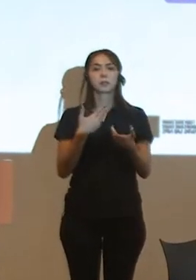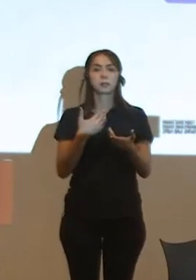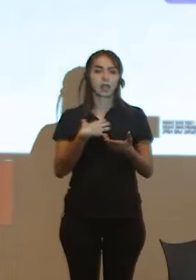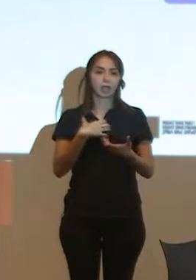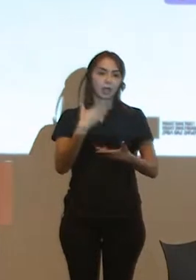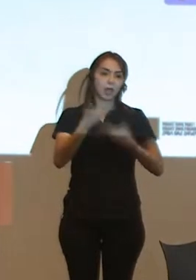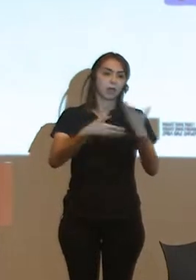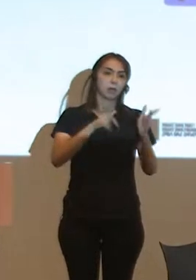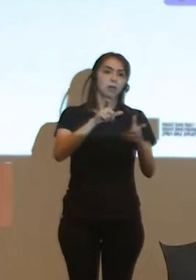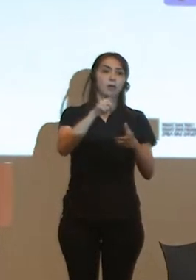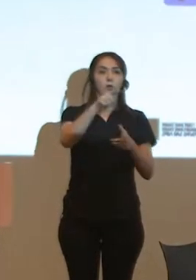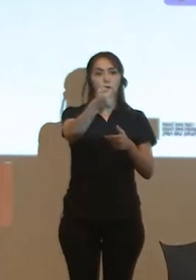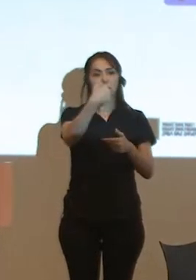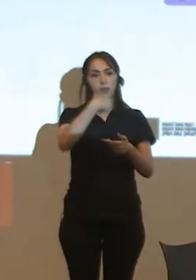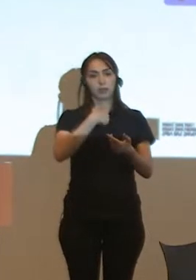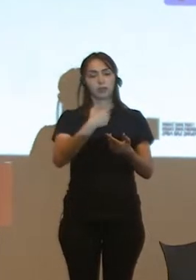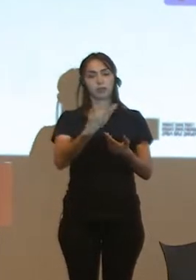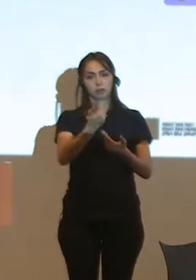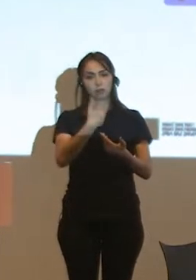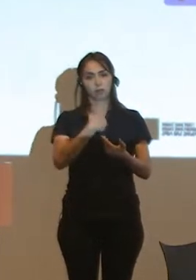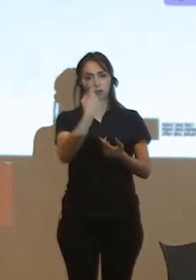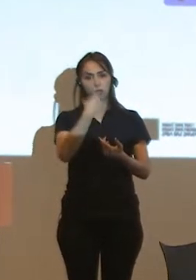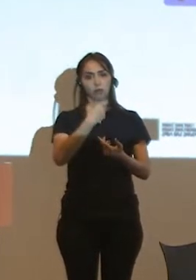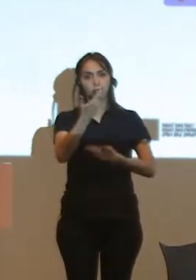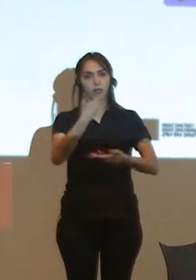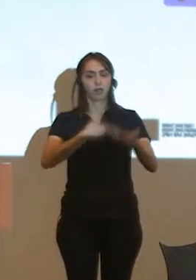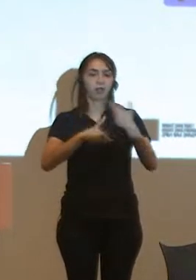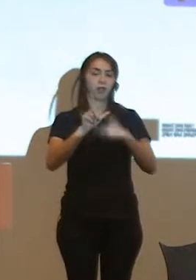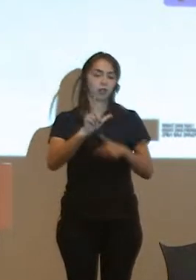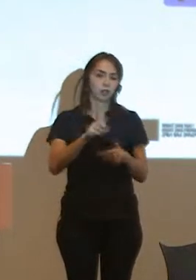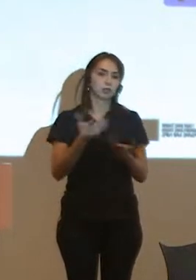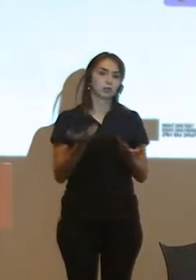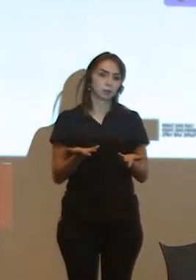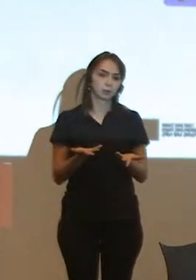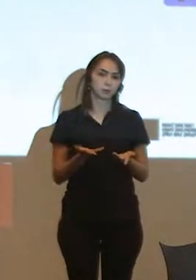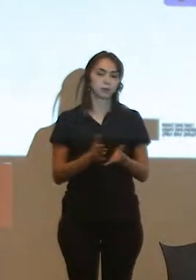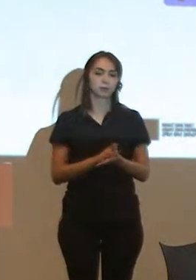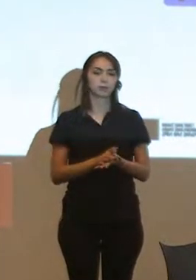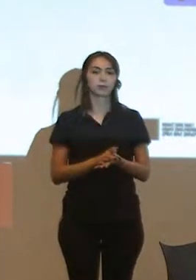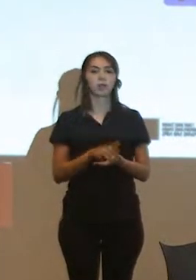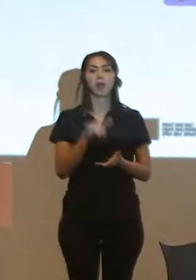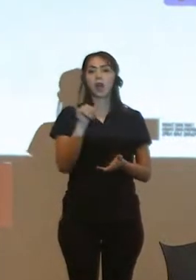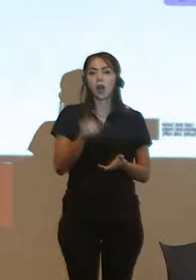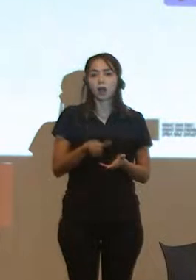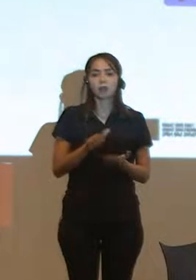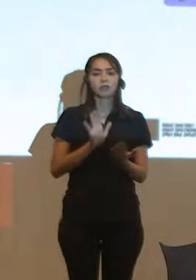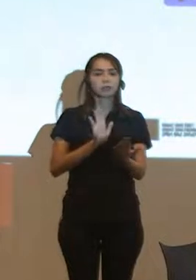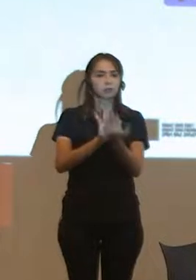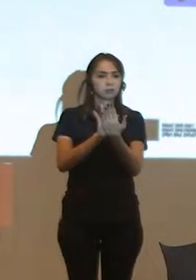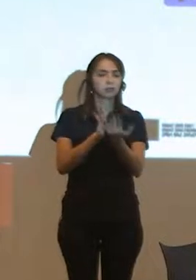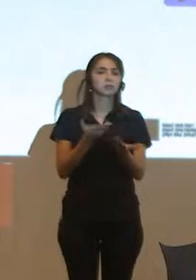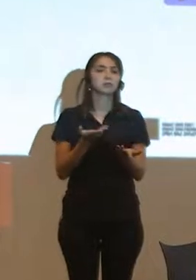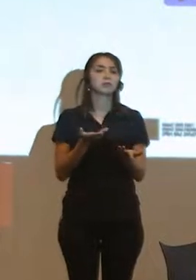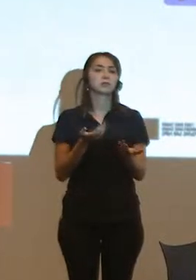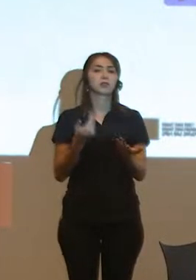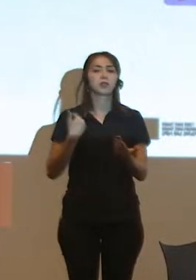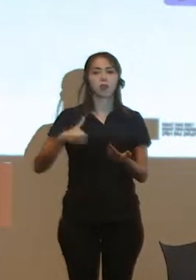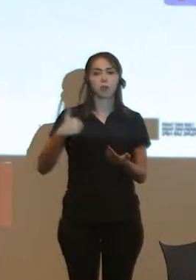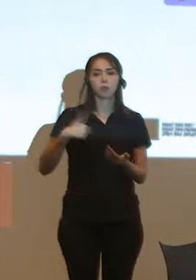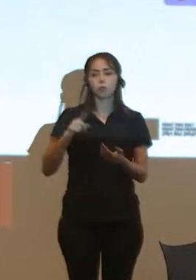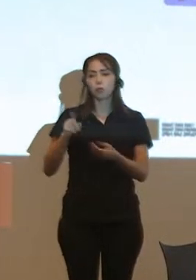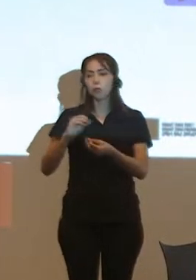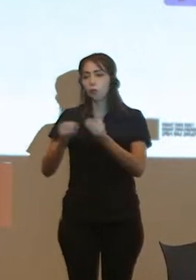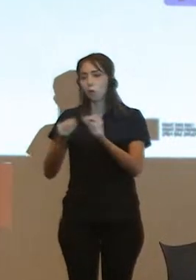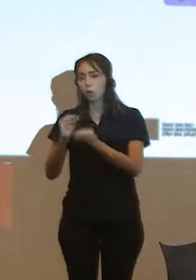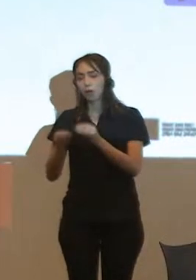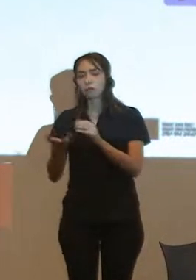anti-rights the racism uh guys the corporation sector uh